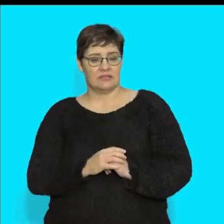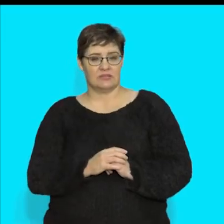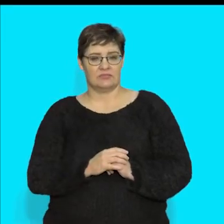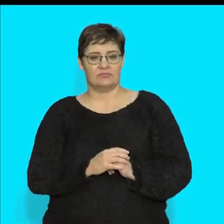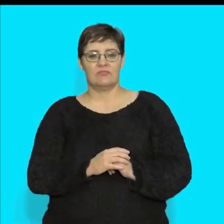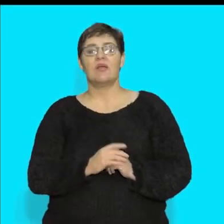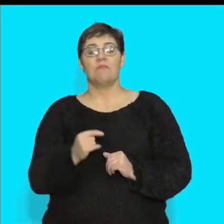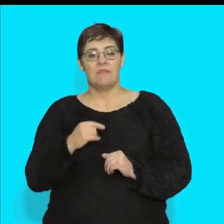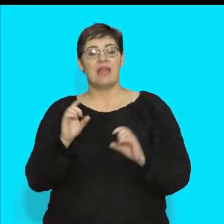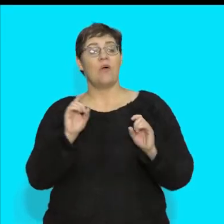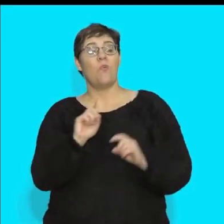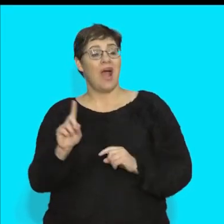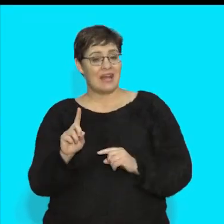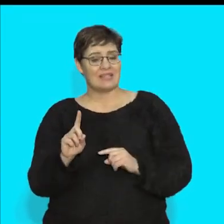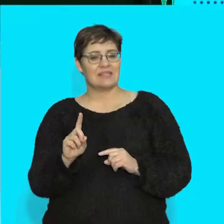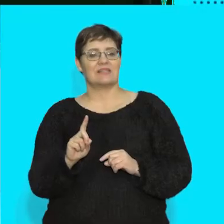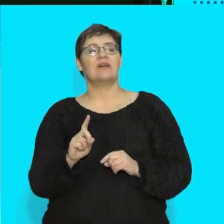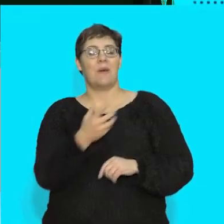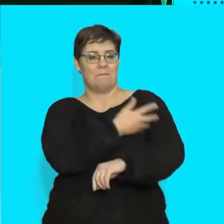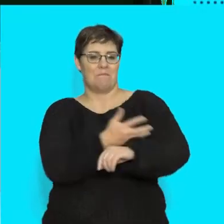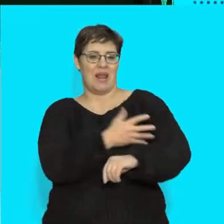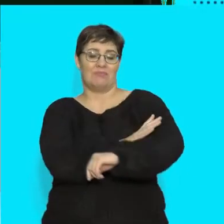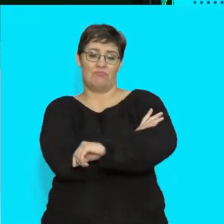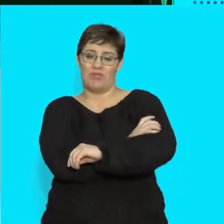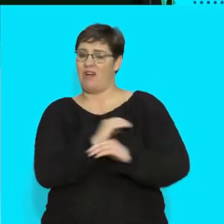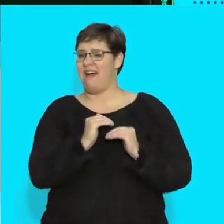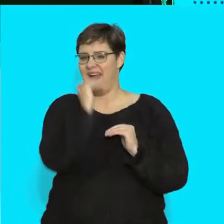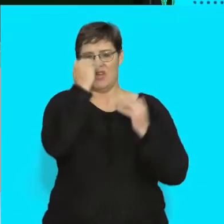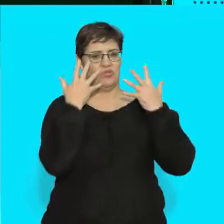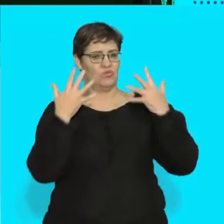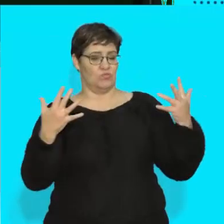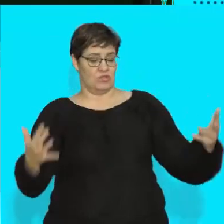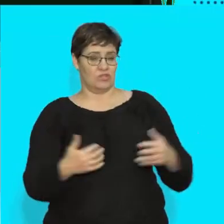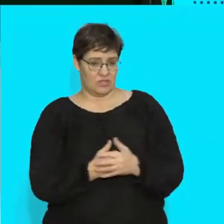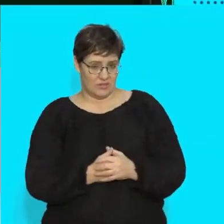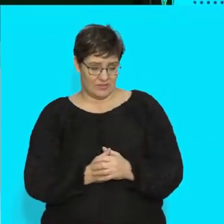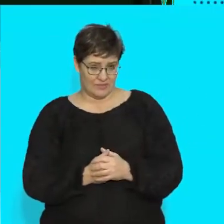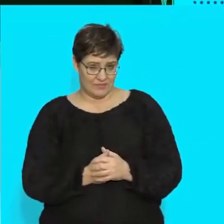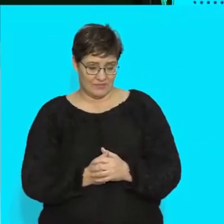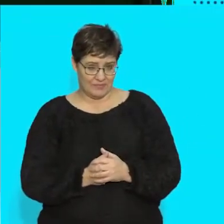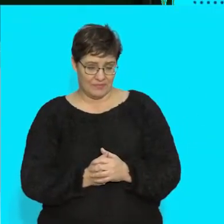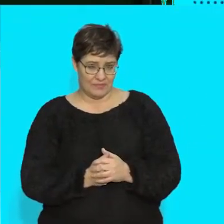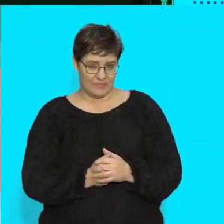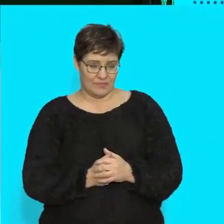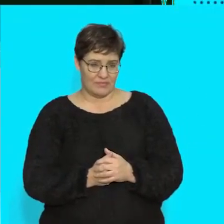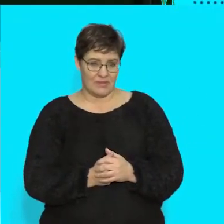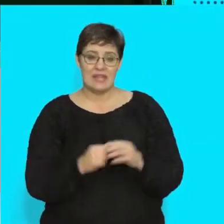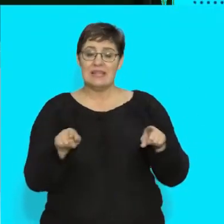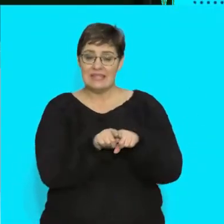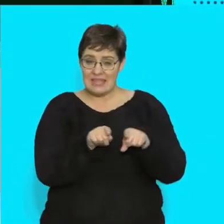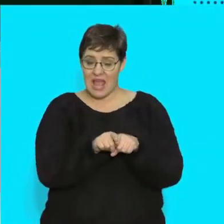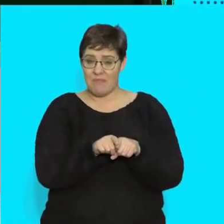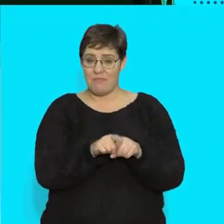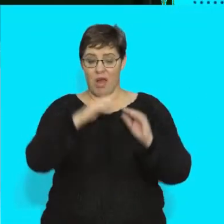suffer from hypertension, blood pressure, okay? High blood pressure. You can also have low blood